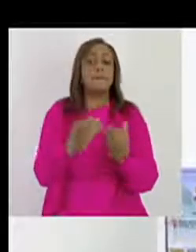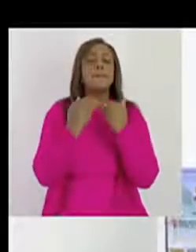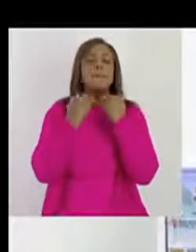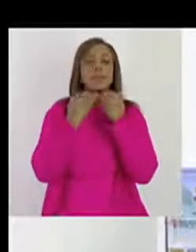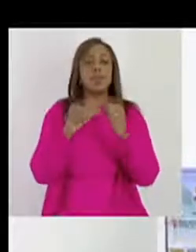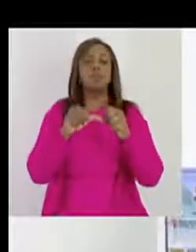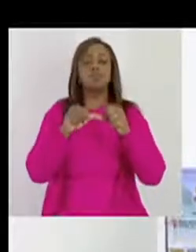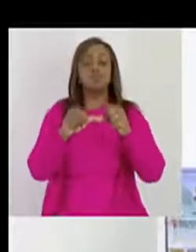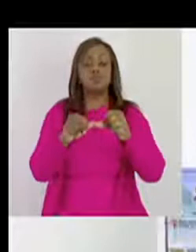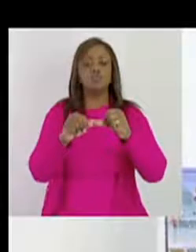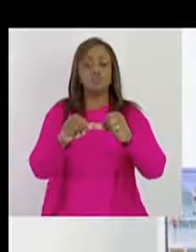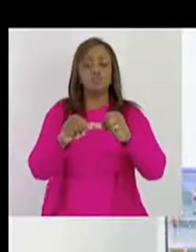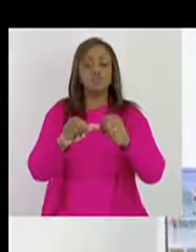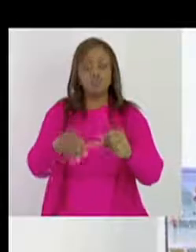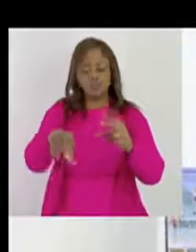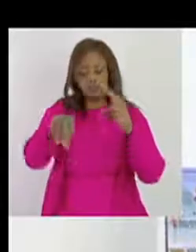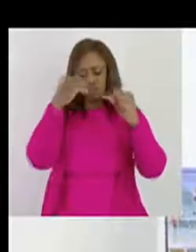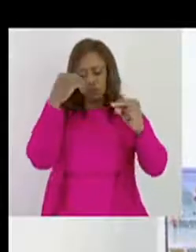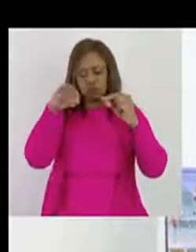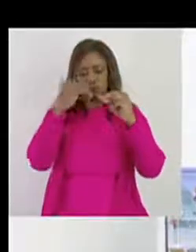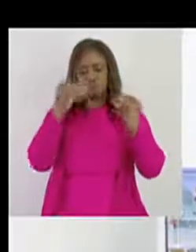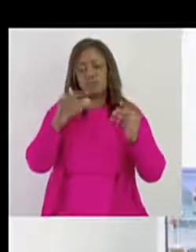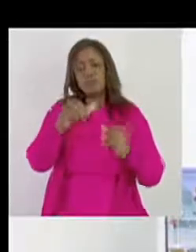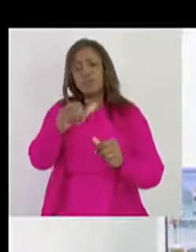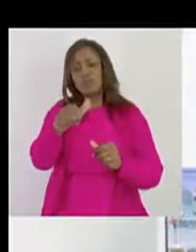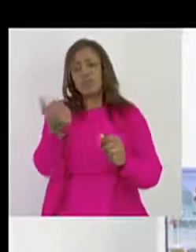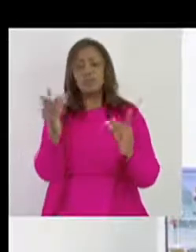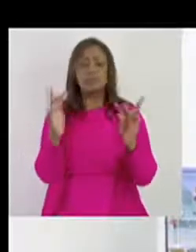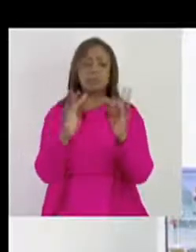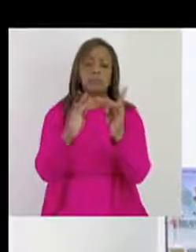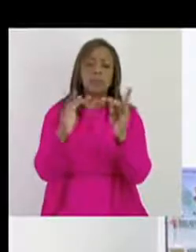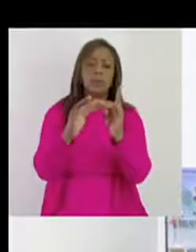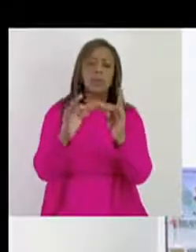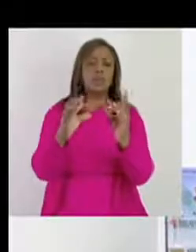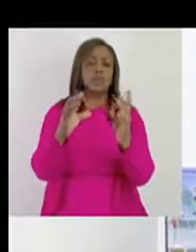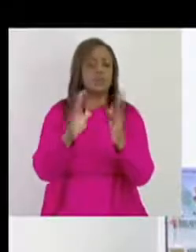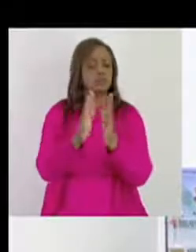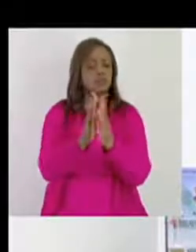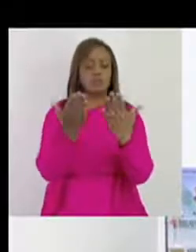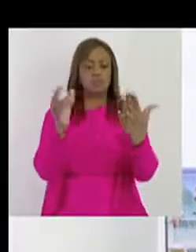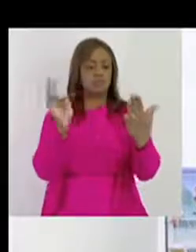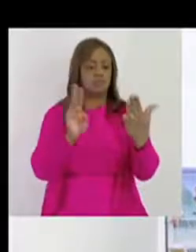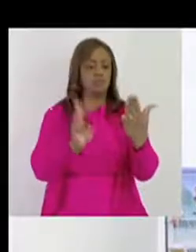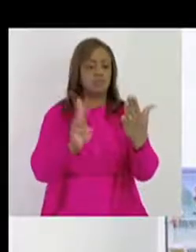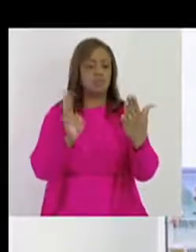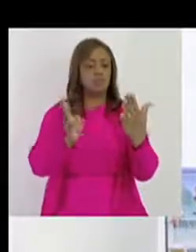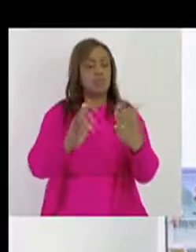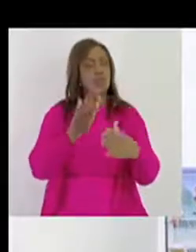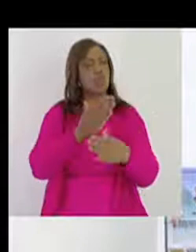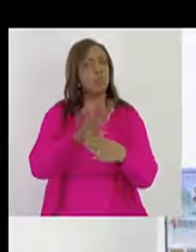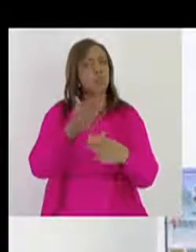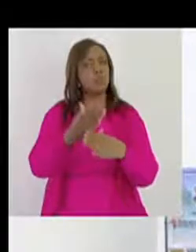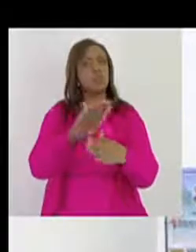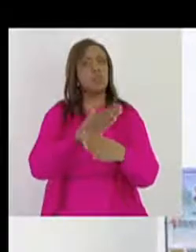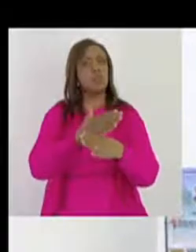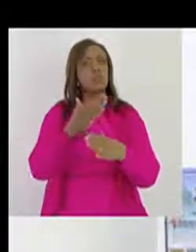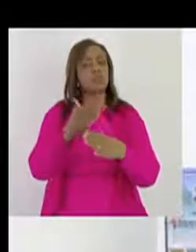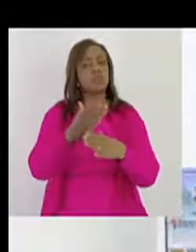learning. It's important that we go and get online content, do class activities,